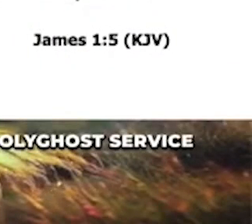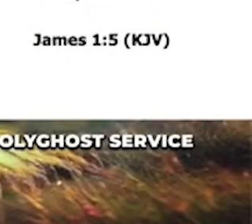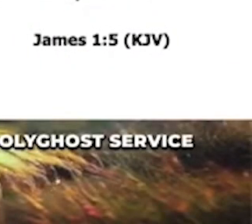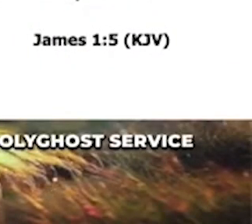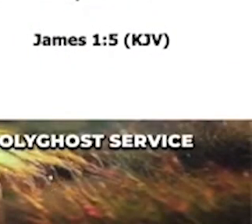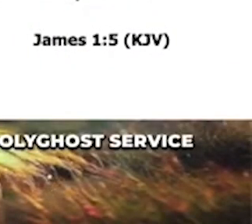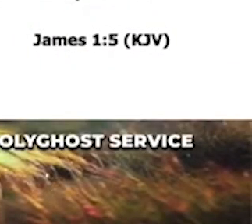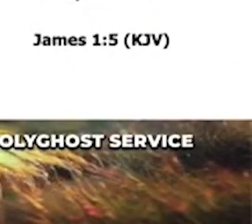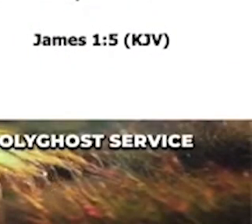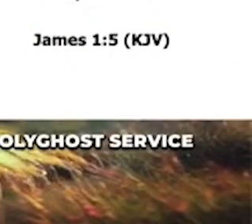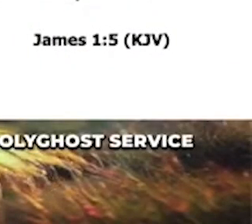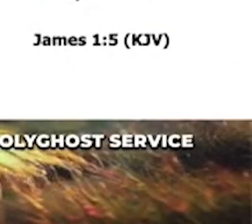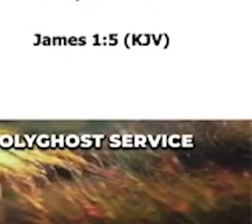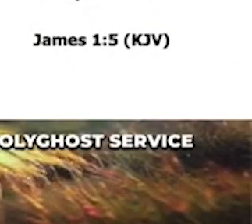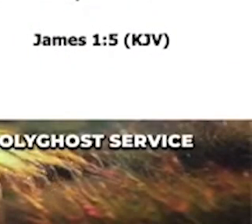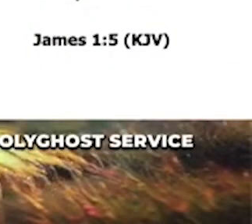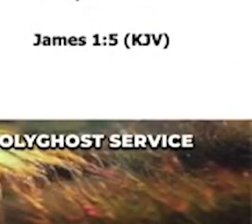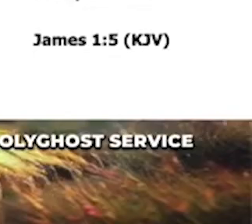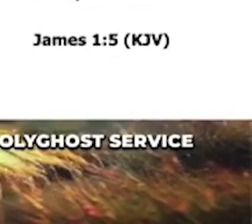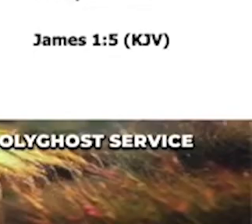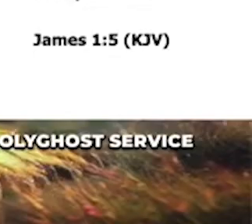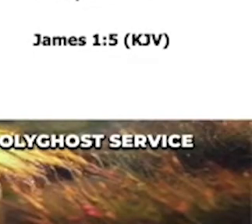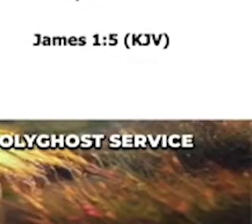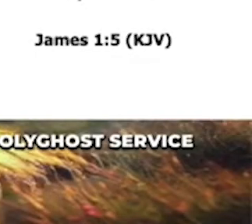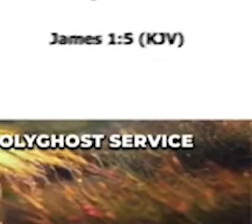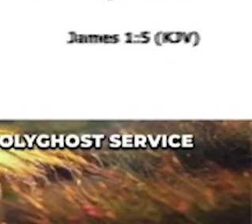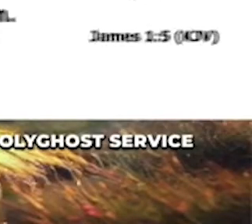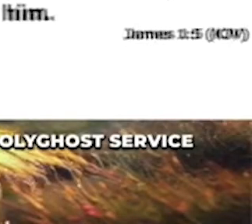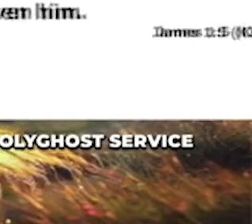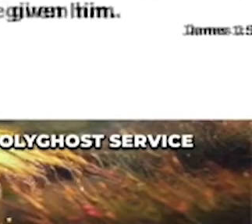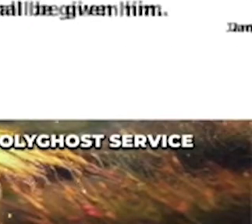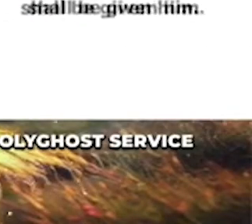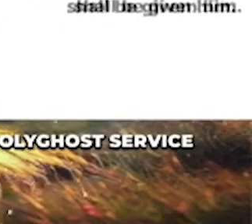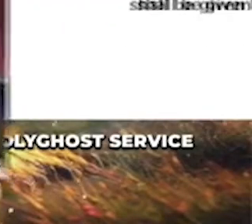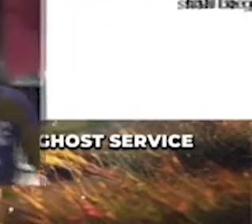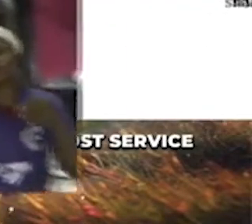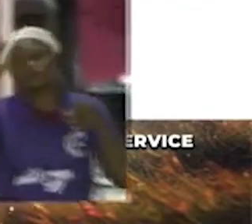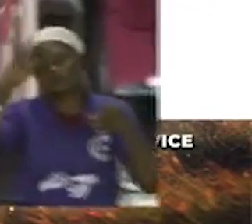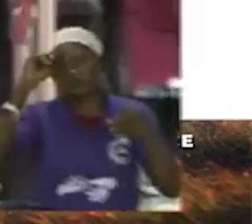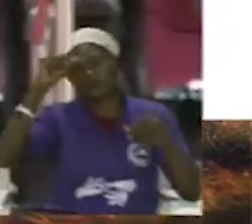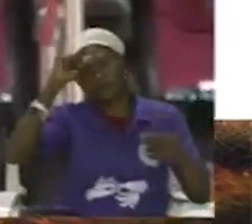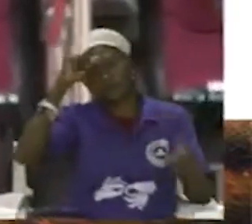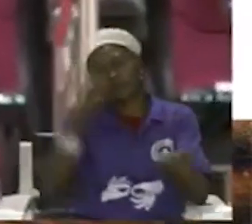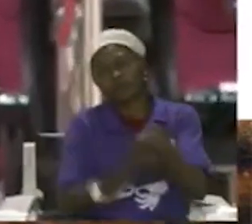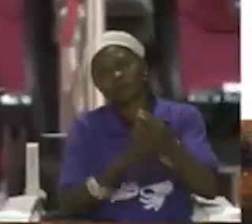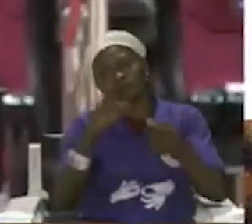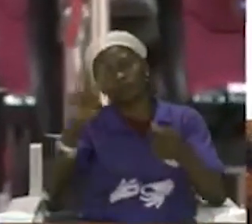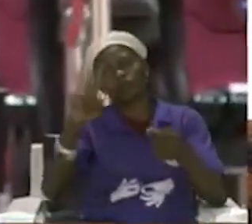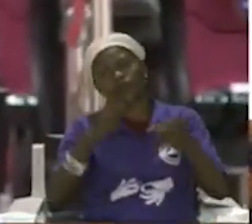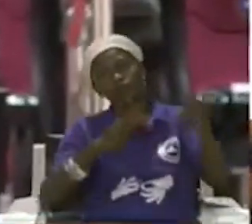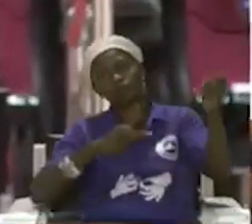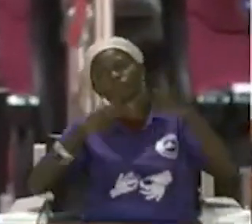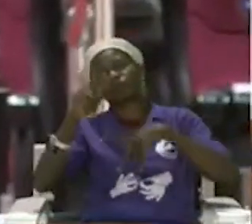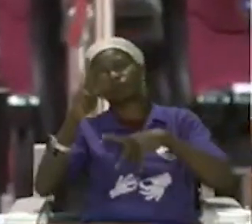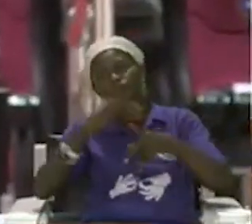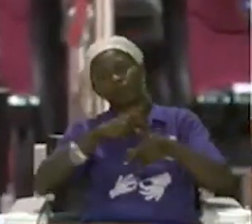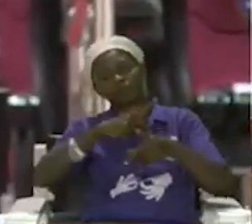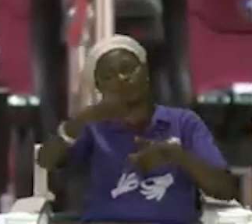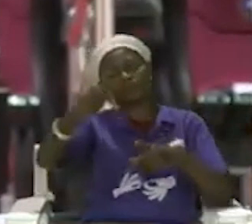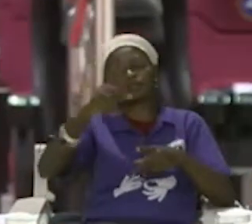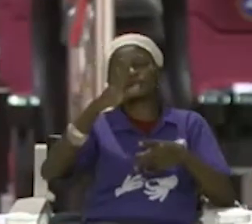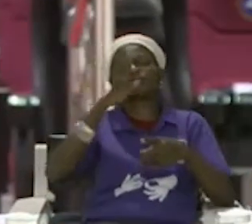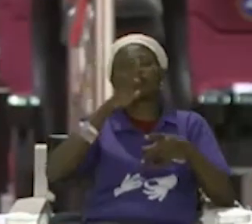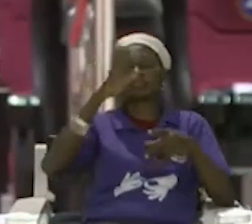academically. I've told you the story of a boy, the son of two professors, the father a professor, the mother